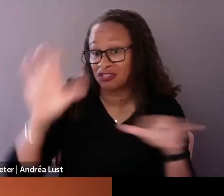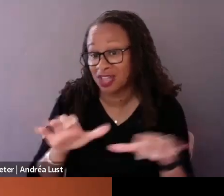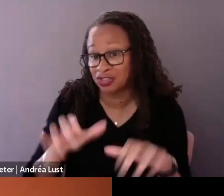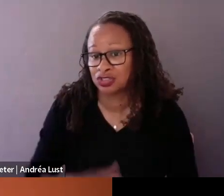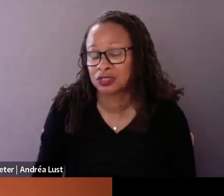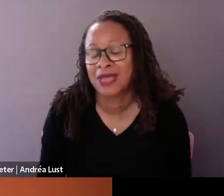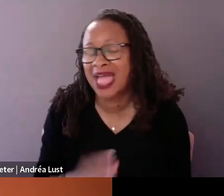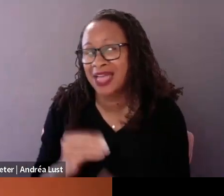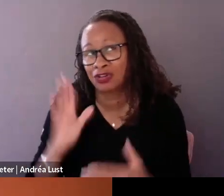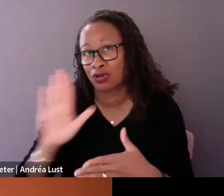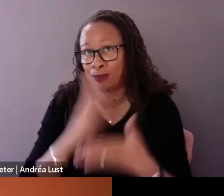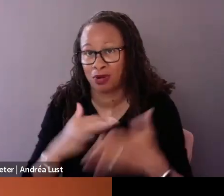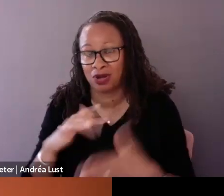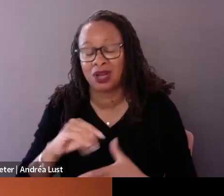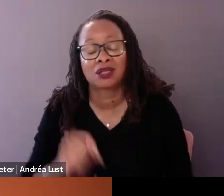Yeah, so